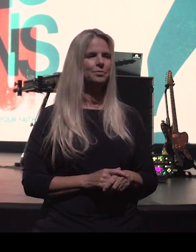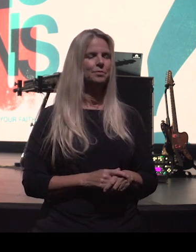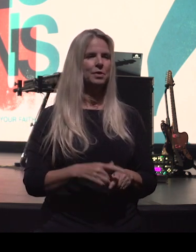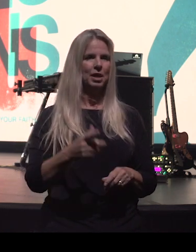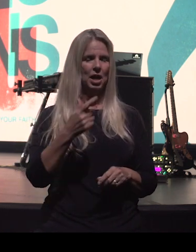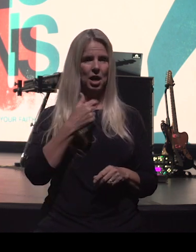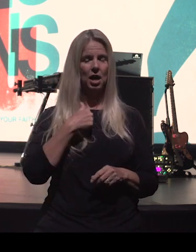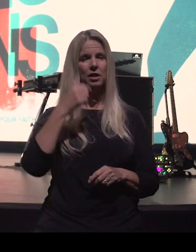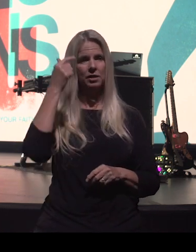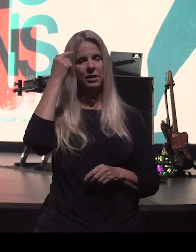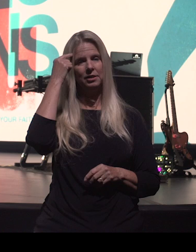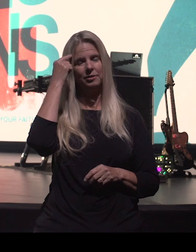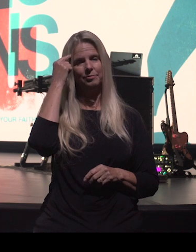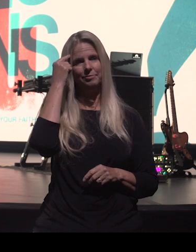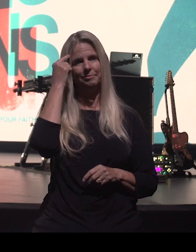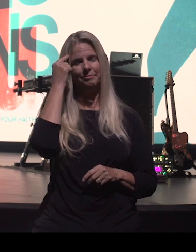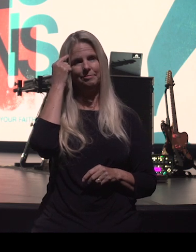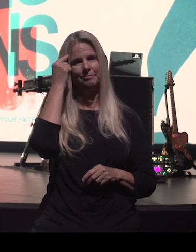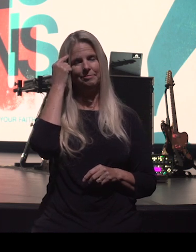I am convinced.